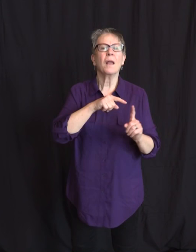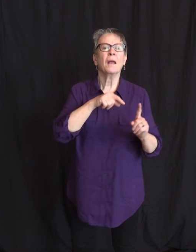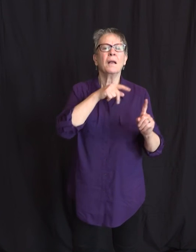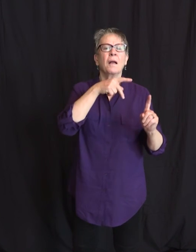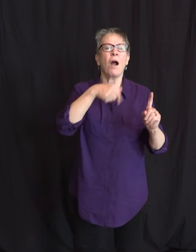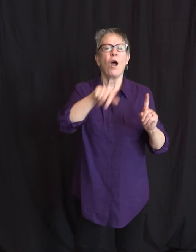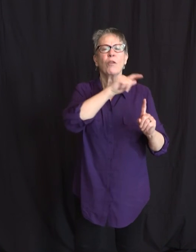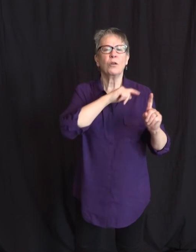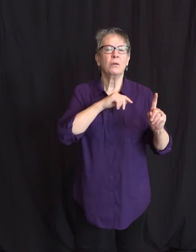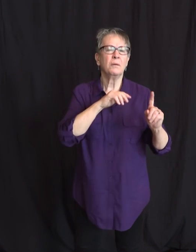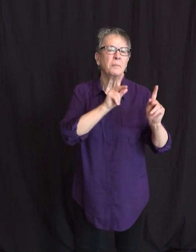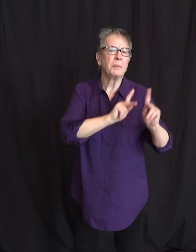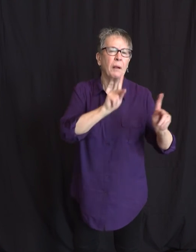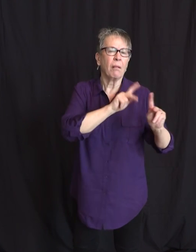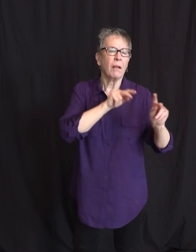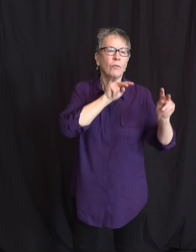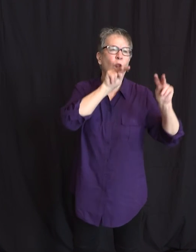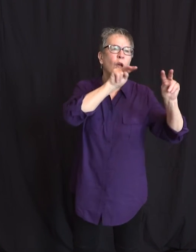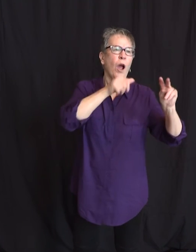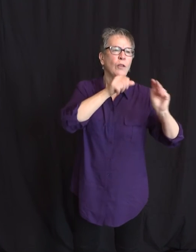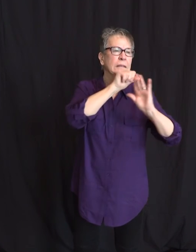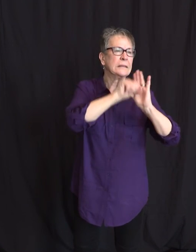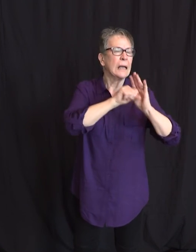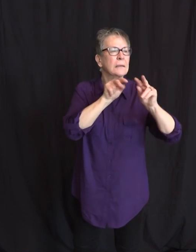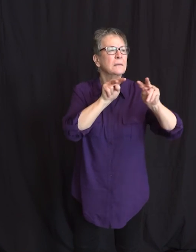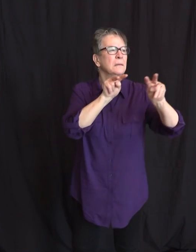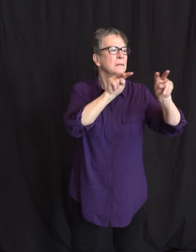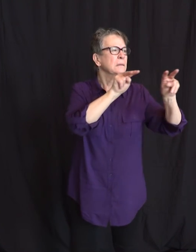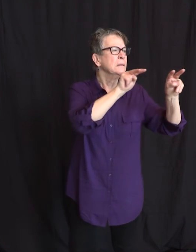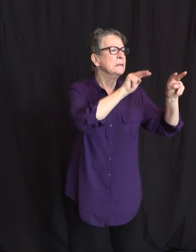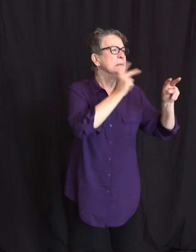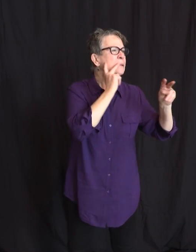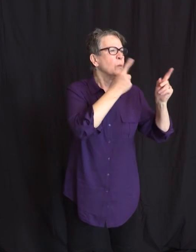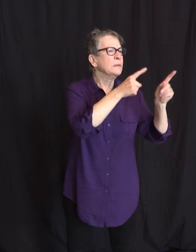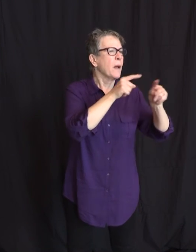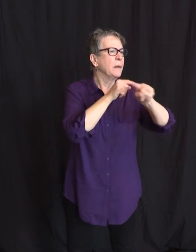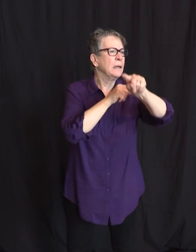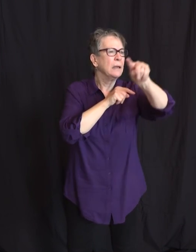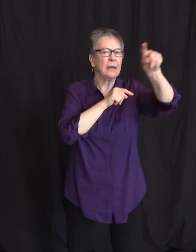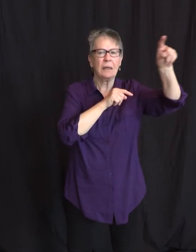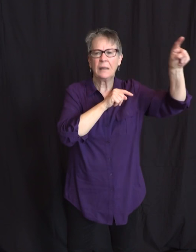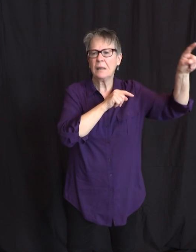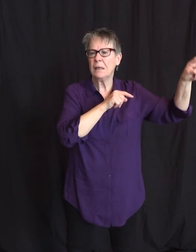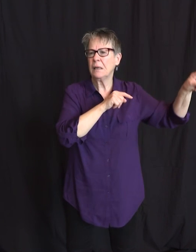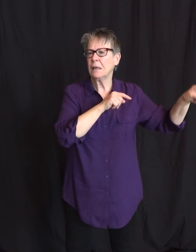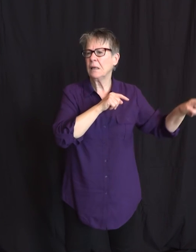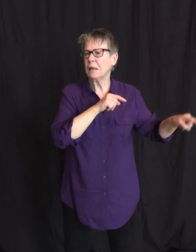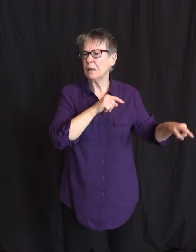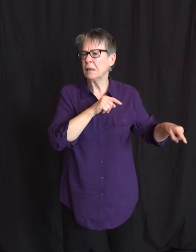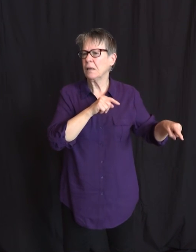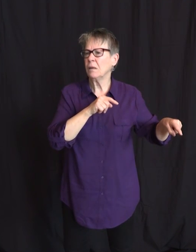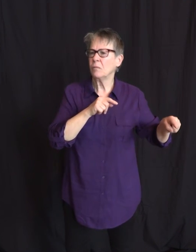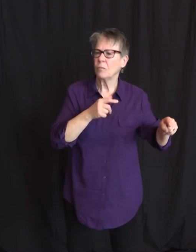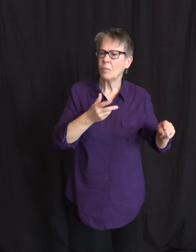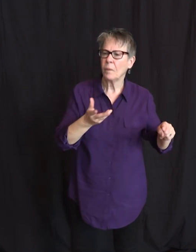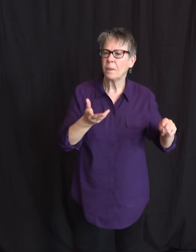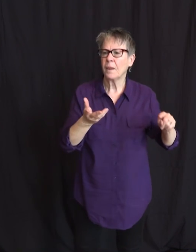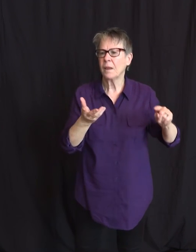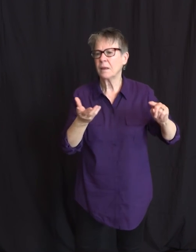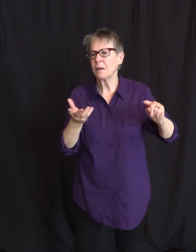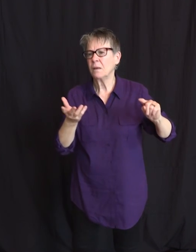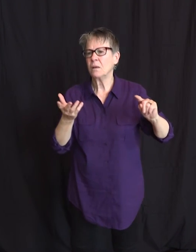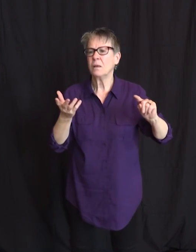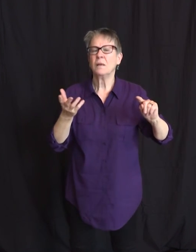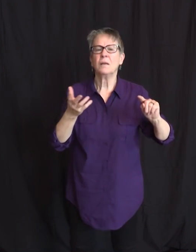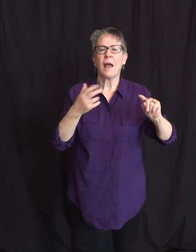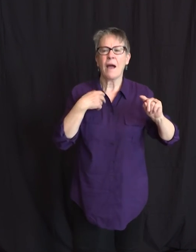yellow, red color scheme from other states. So listen, we're shameless. If we see a good idea